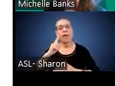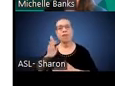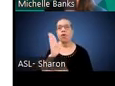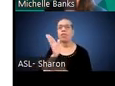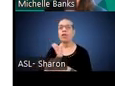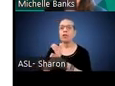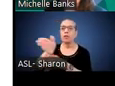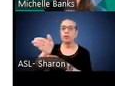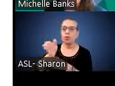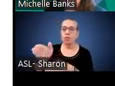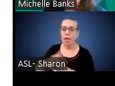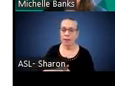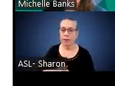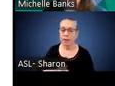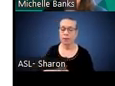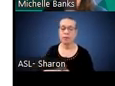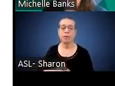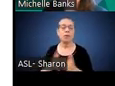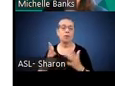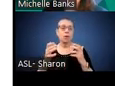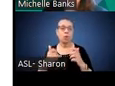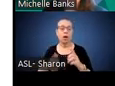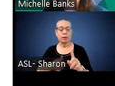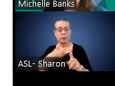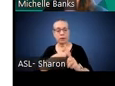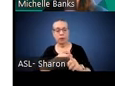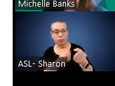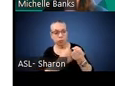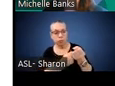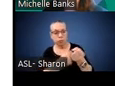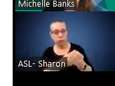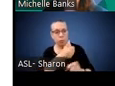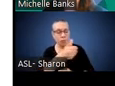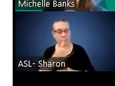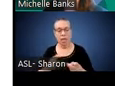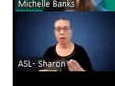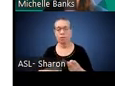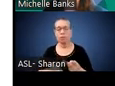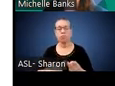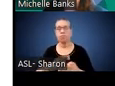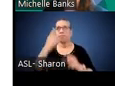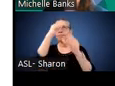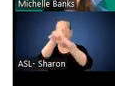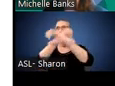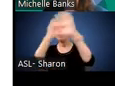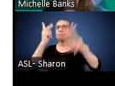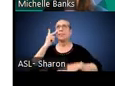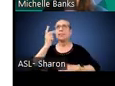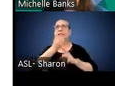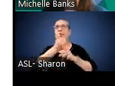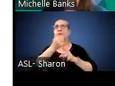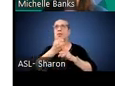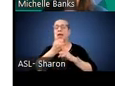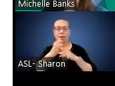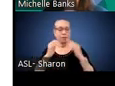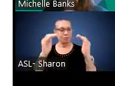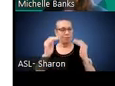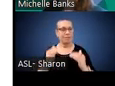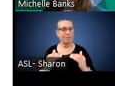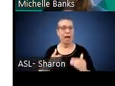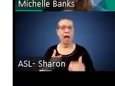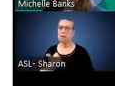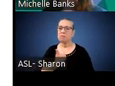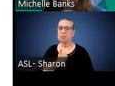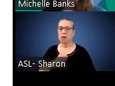So we're focusing on self-advocacy, self-realization, self-sufficiency, and self-capacity.